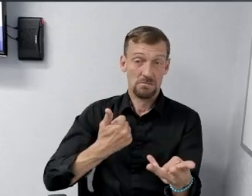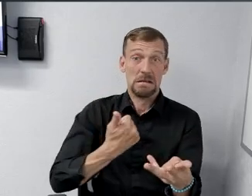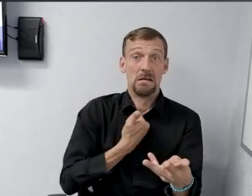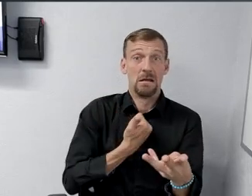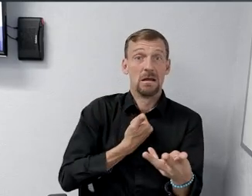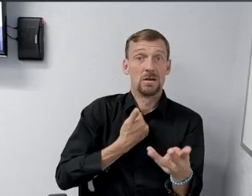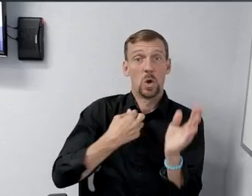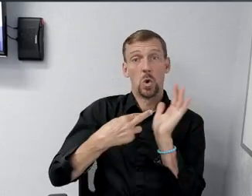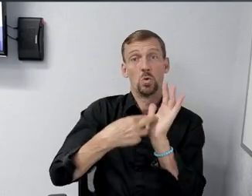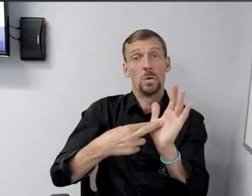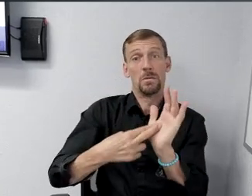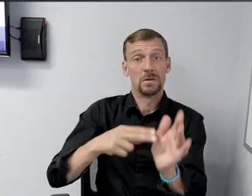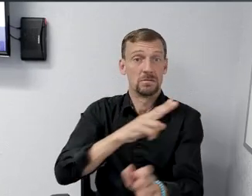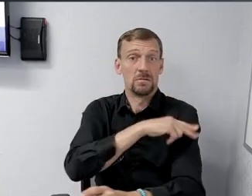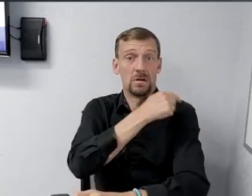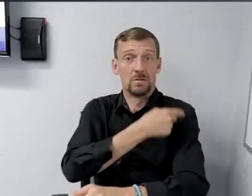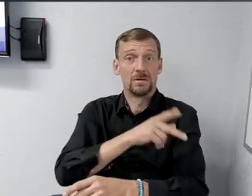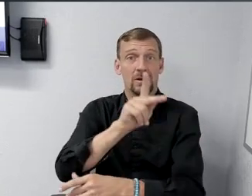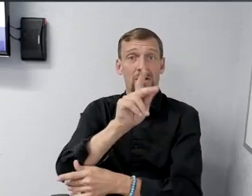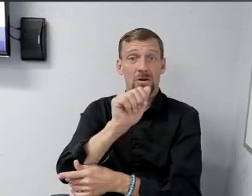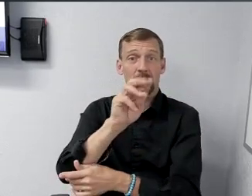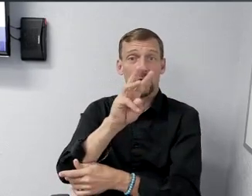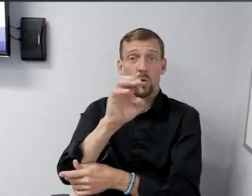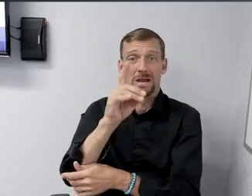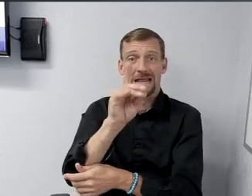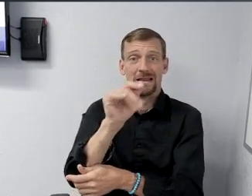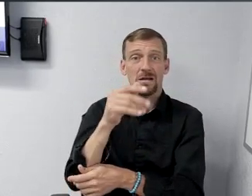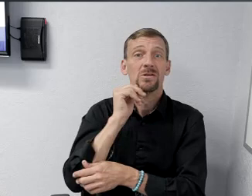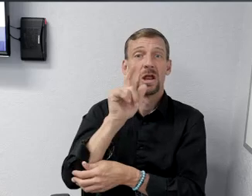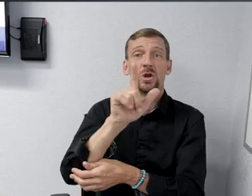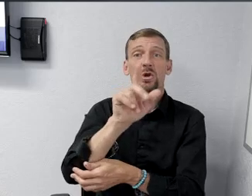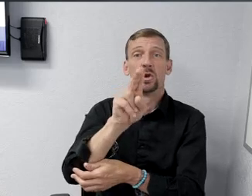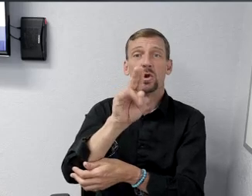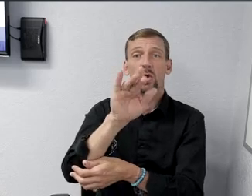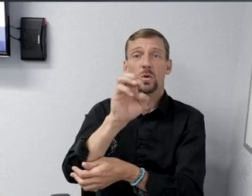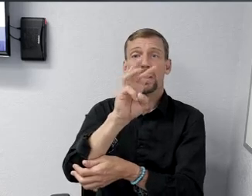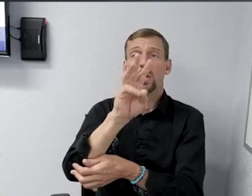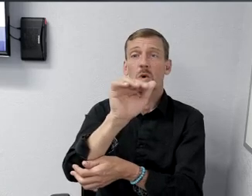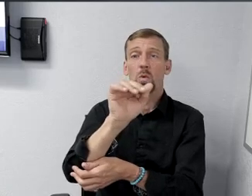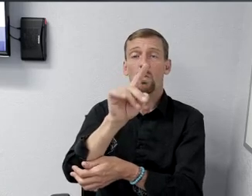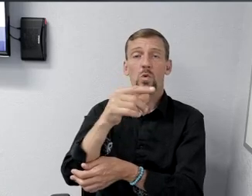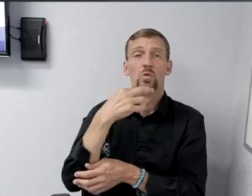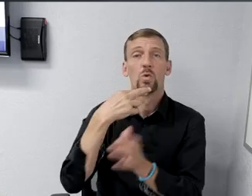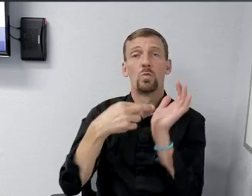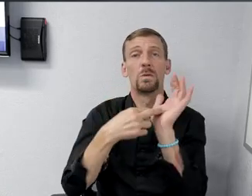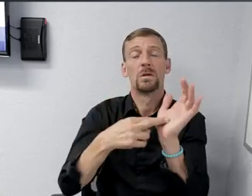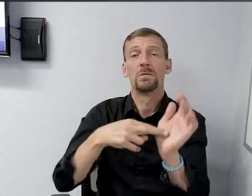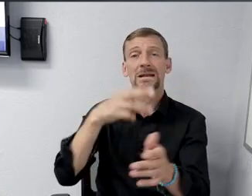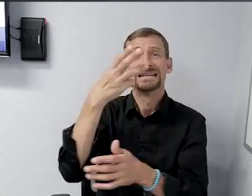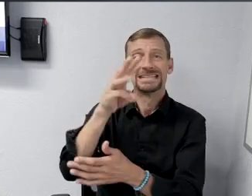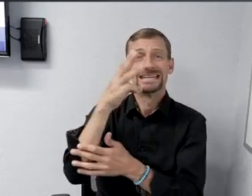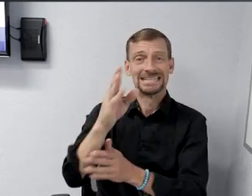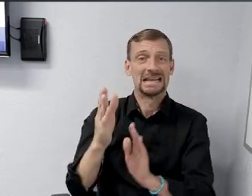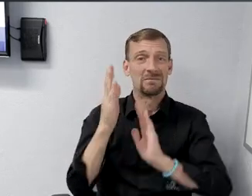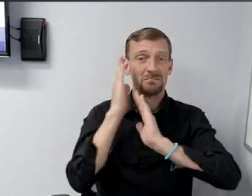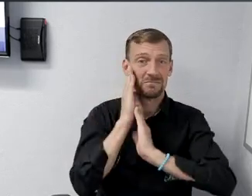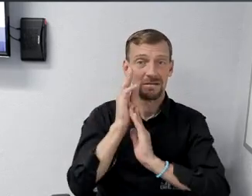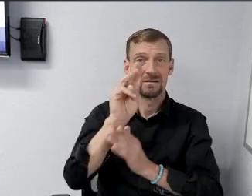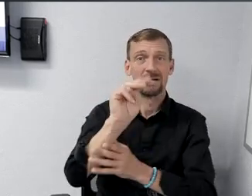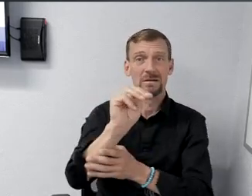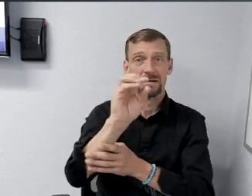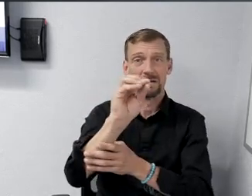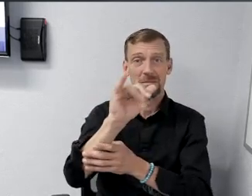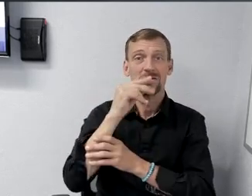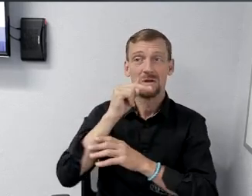myself representing Kaweah Delta, and Louis Ward, who represents 16-bed Mayor's Memorial Hospital